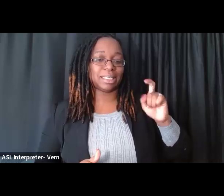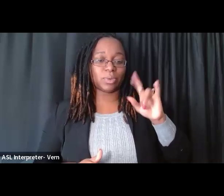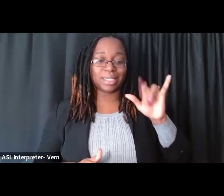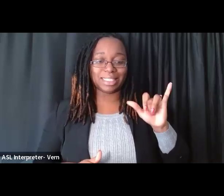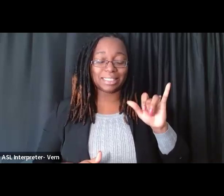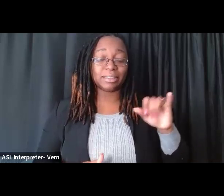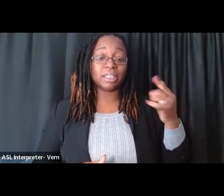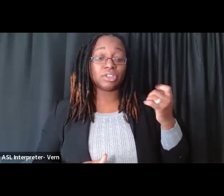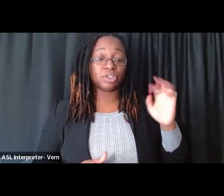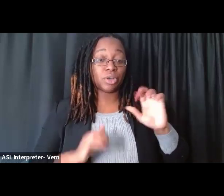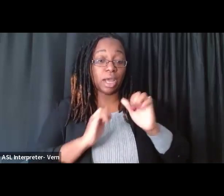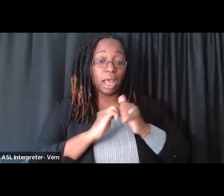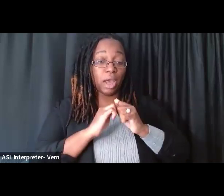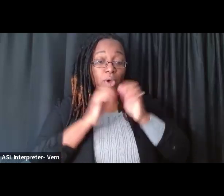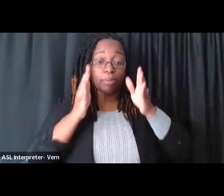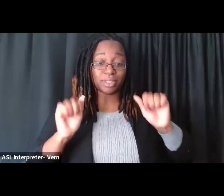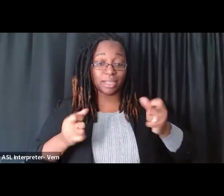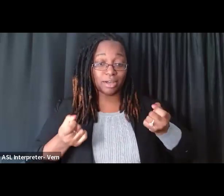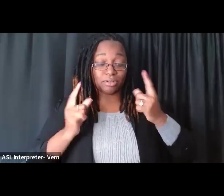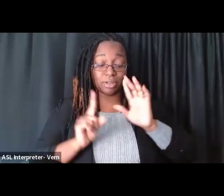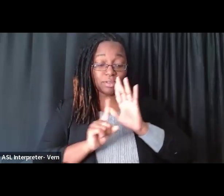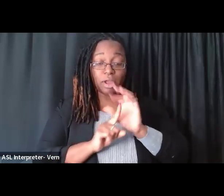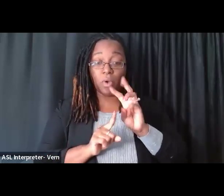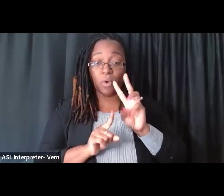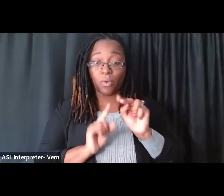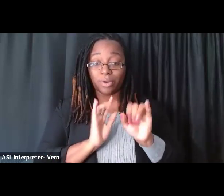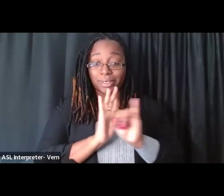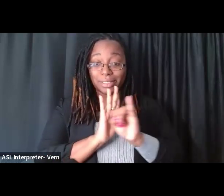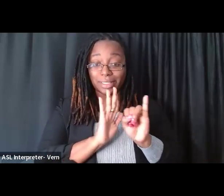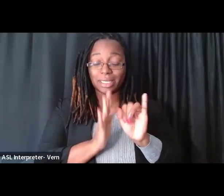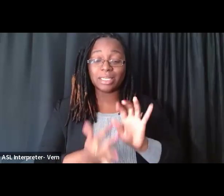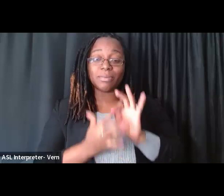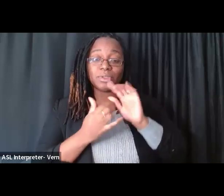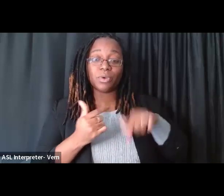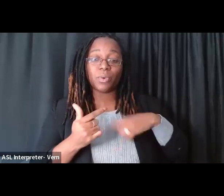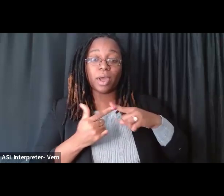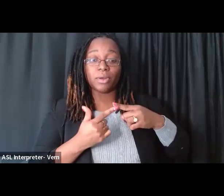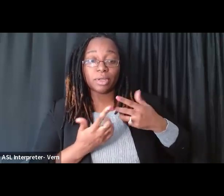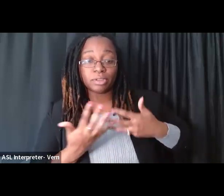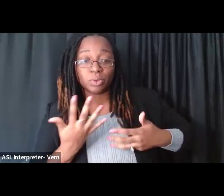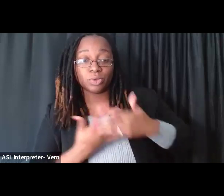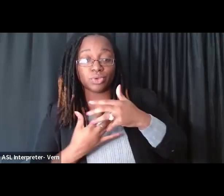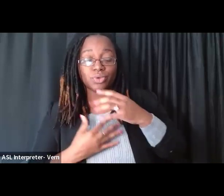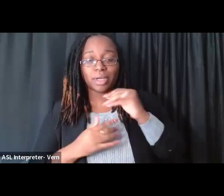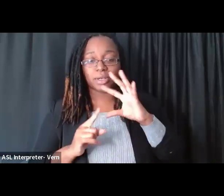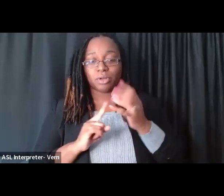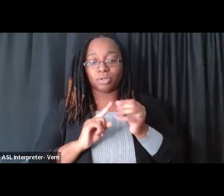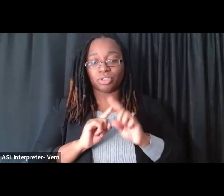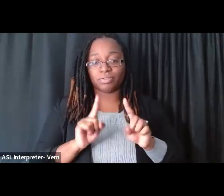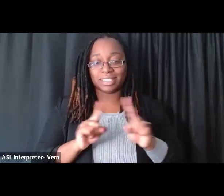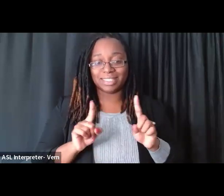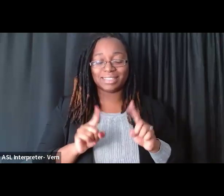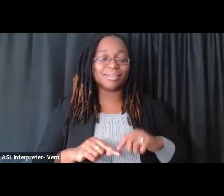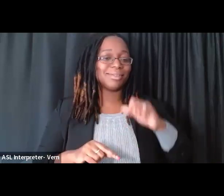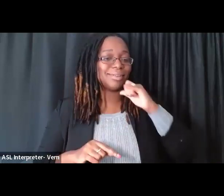person understands their own identity, especially when considered in reference to social and cultural differences rather than differences